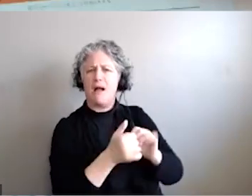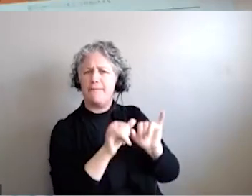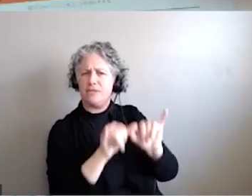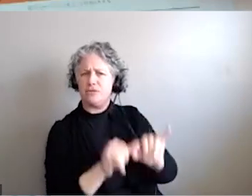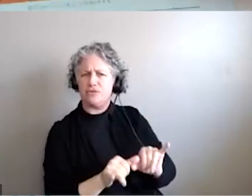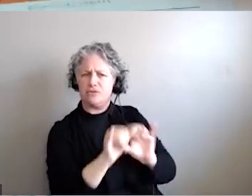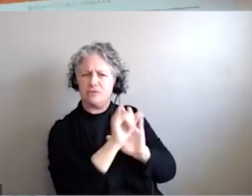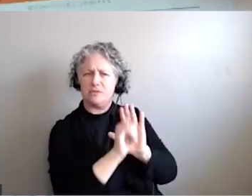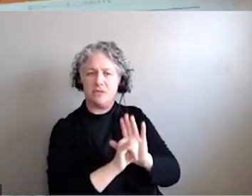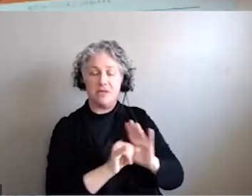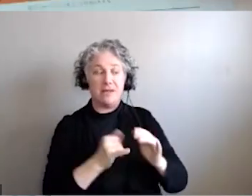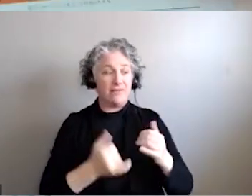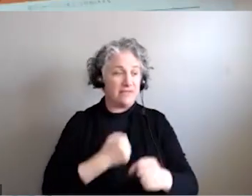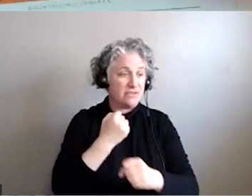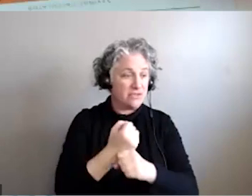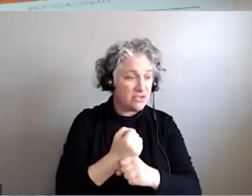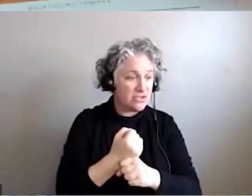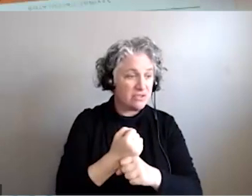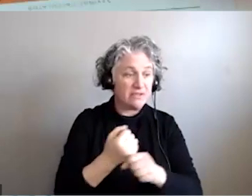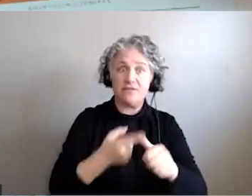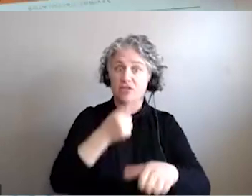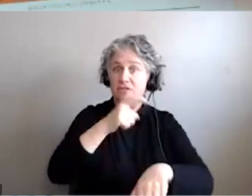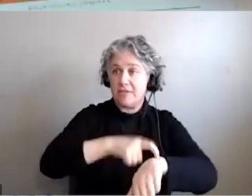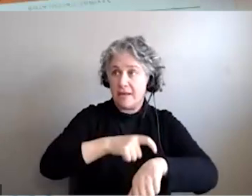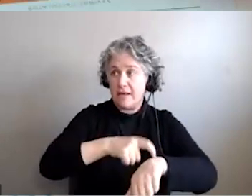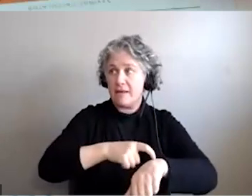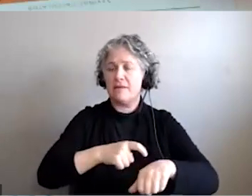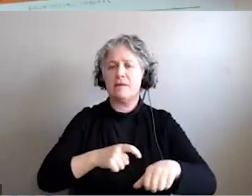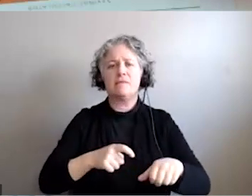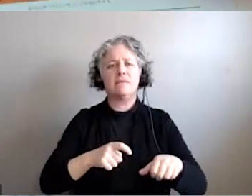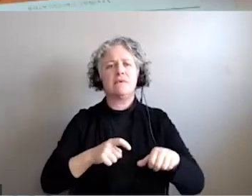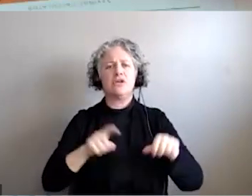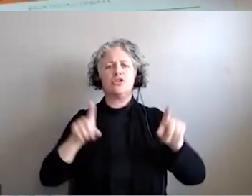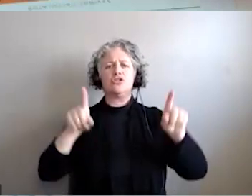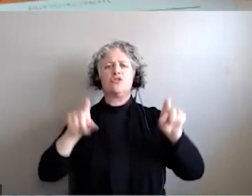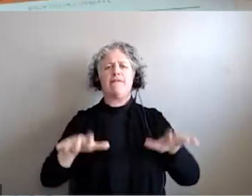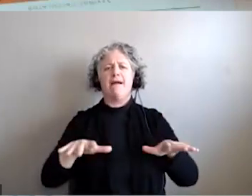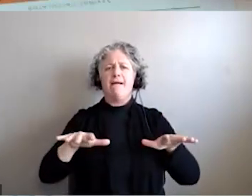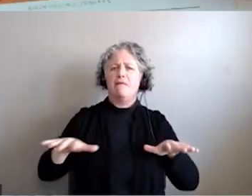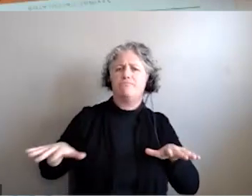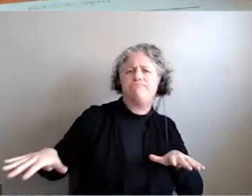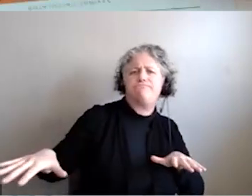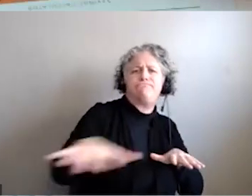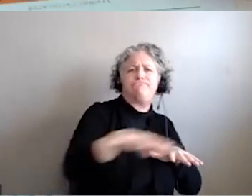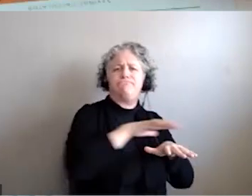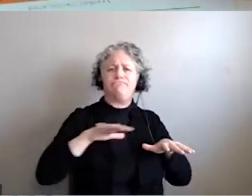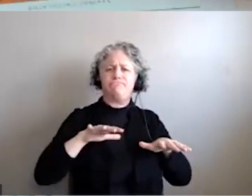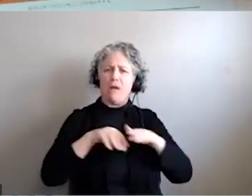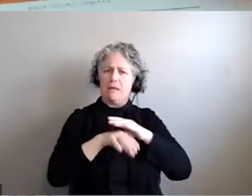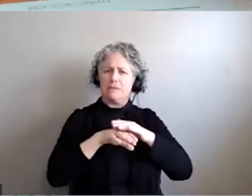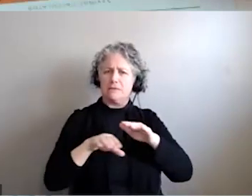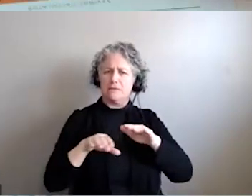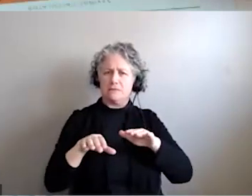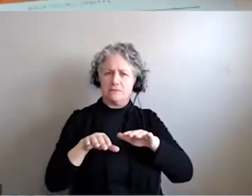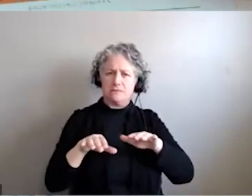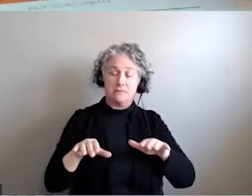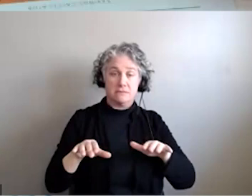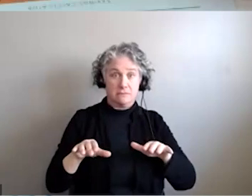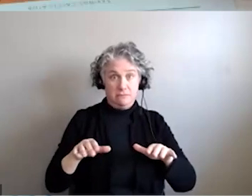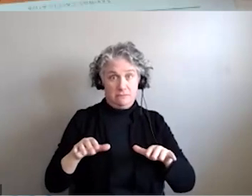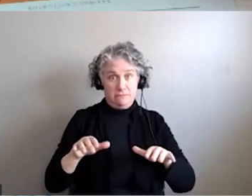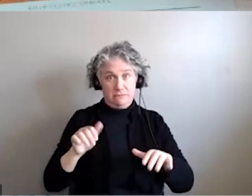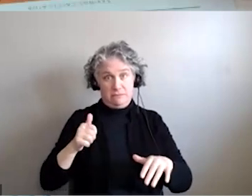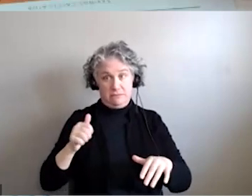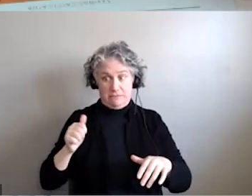this year, we did a firm-wide survey on accessibility in the workplace. So all across the country at